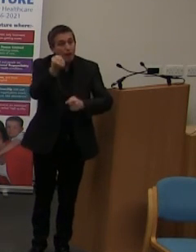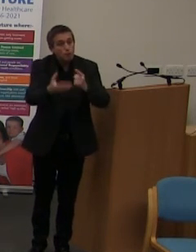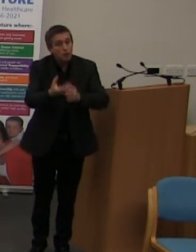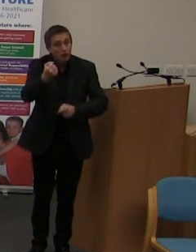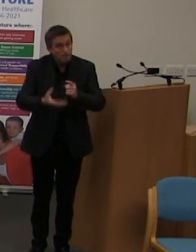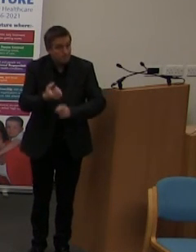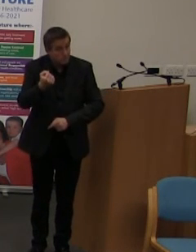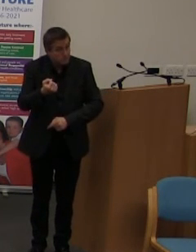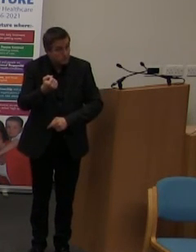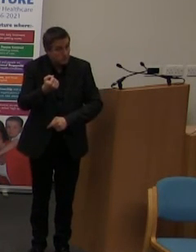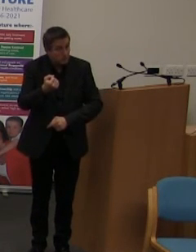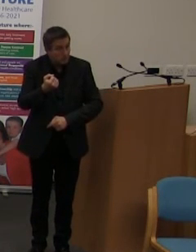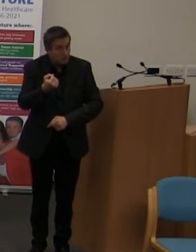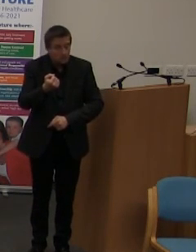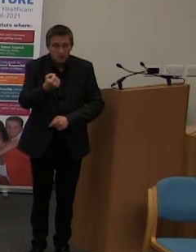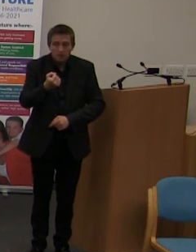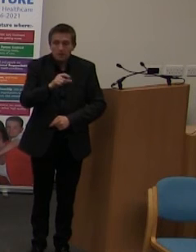the reshift in